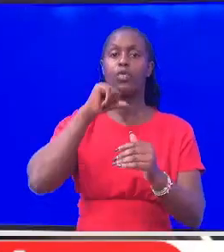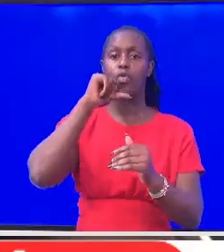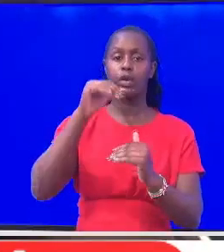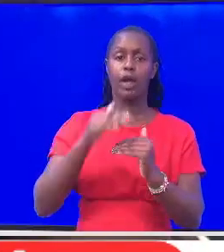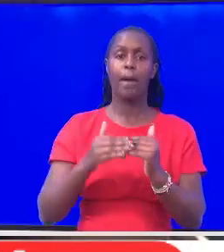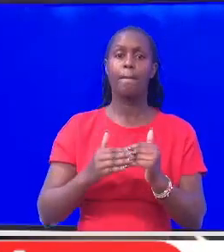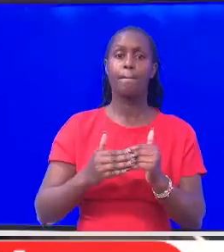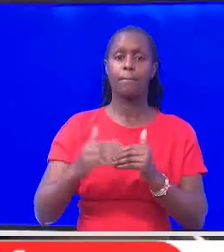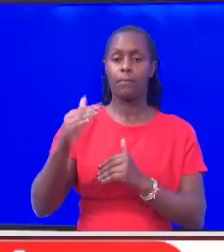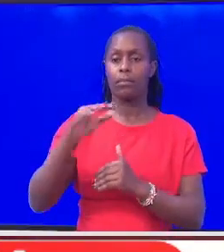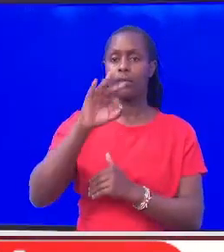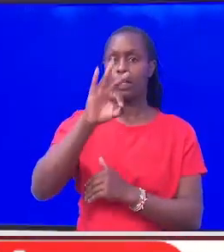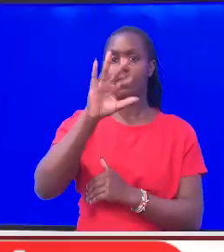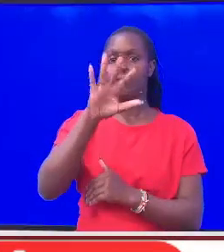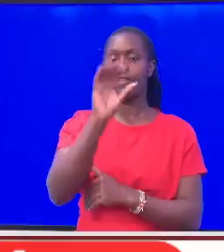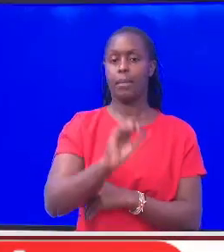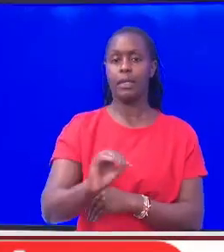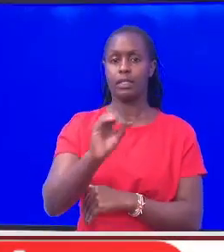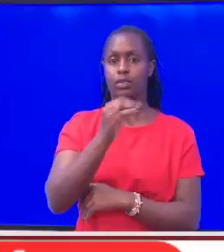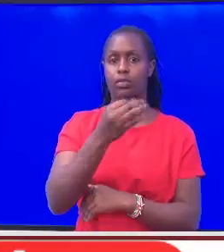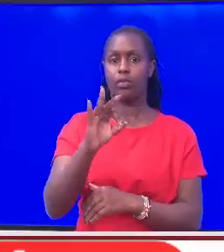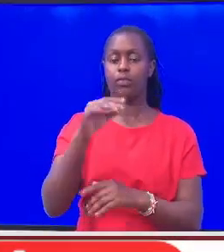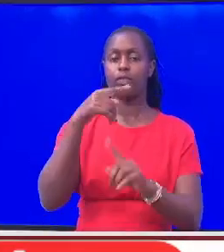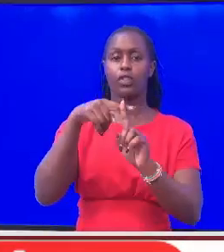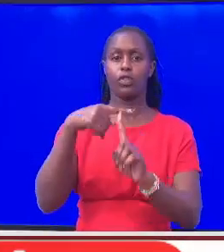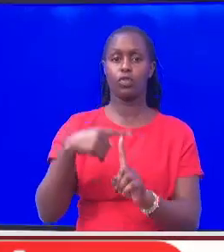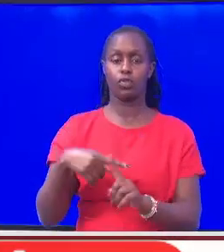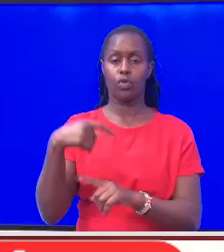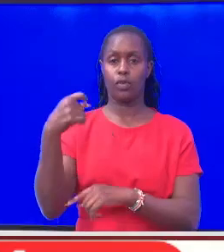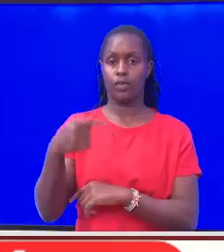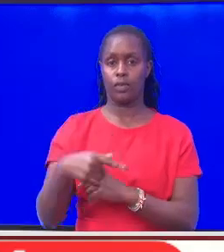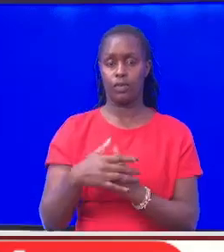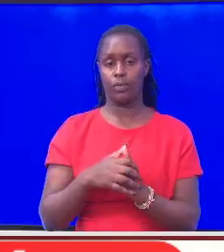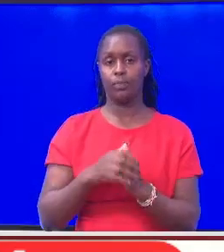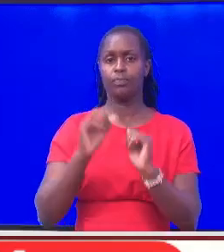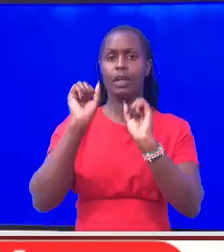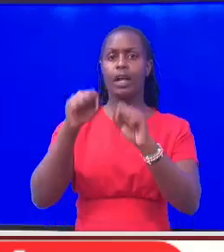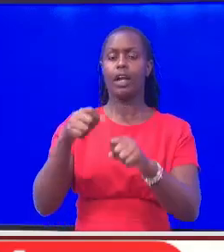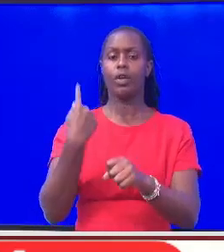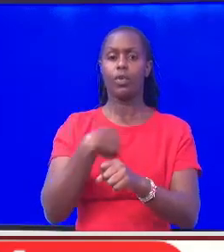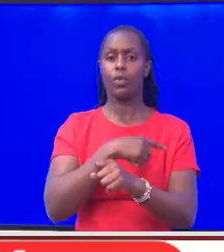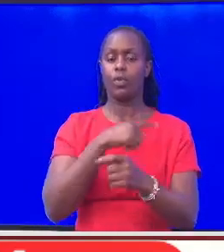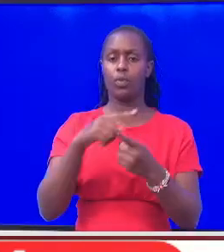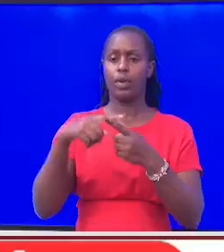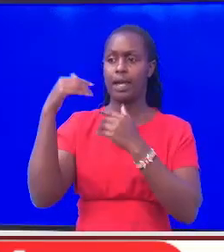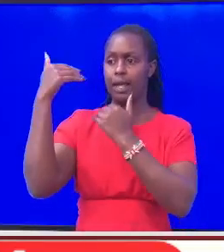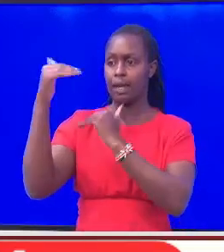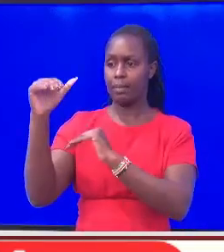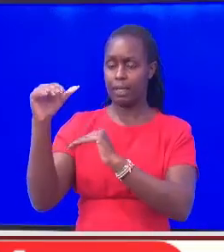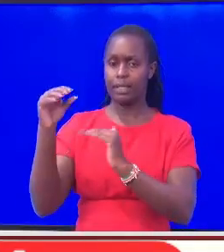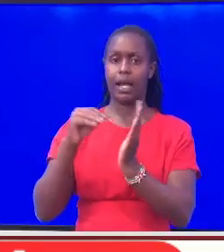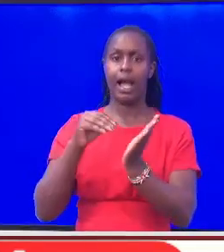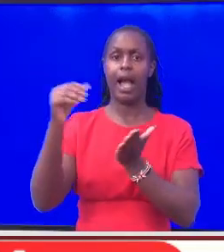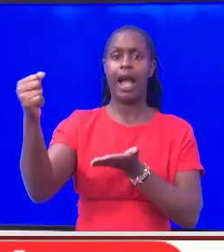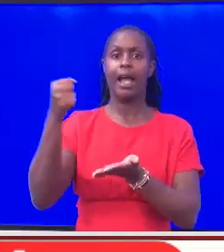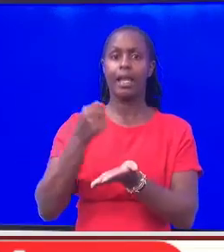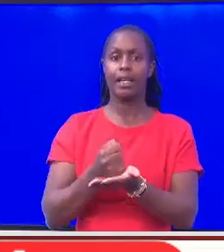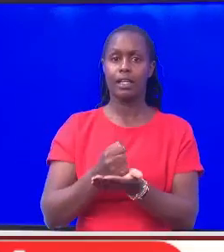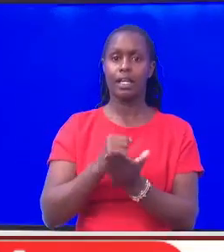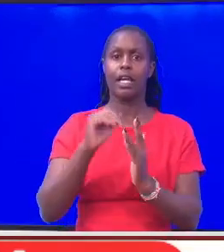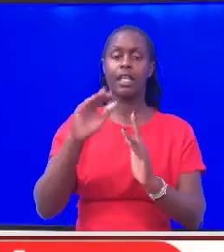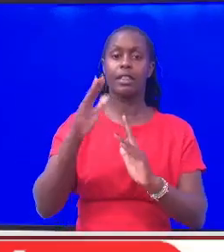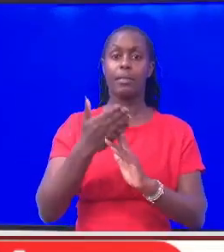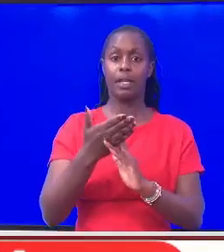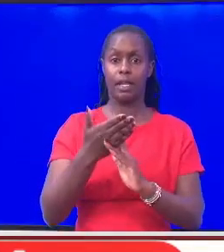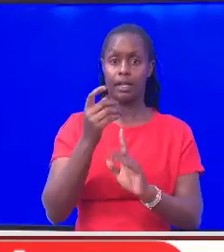the total revenue. Can we limit new hiring in the medium term? Yes, and especially